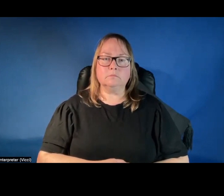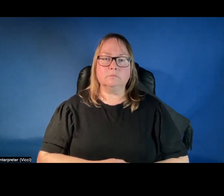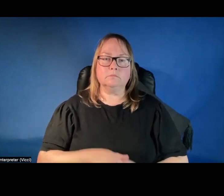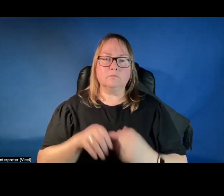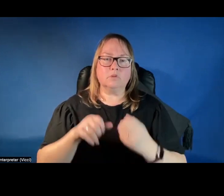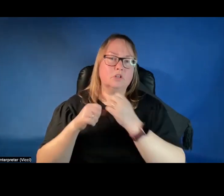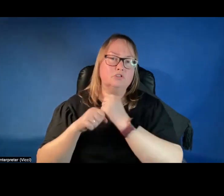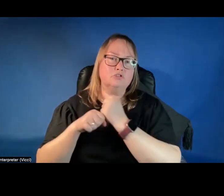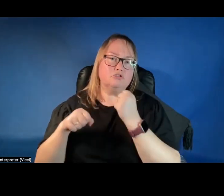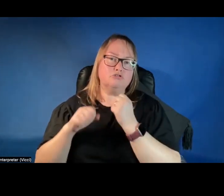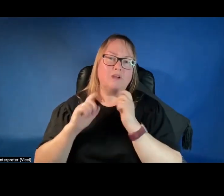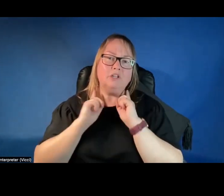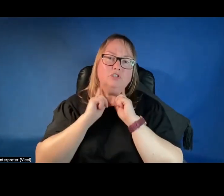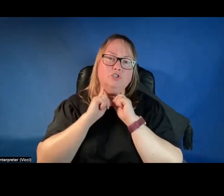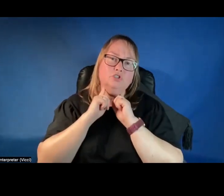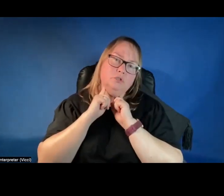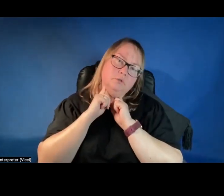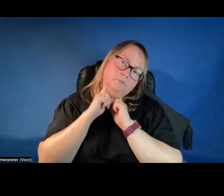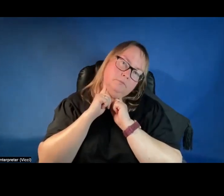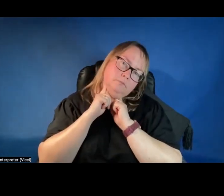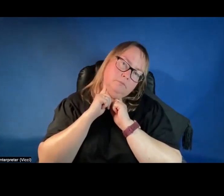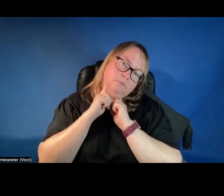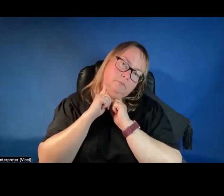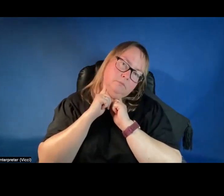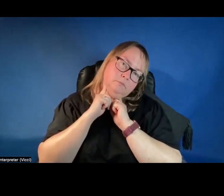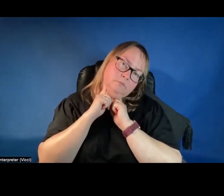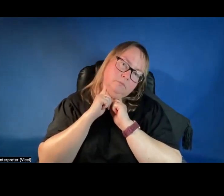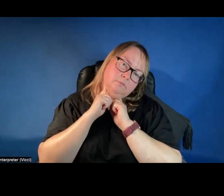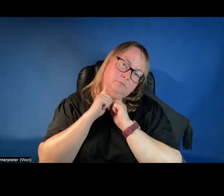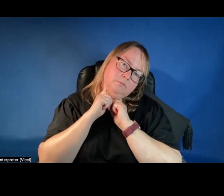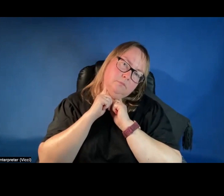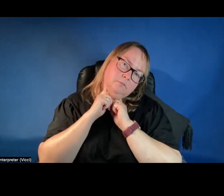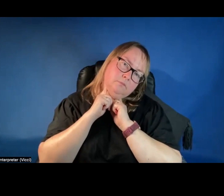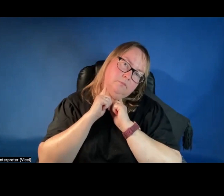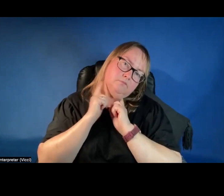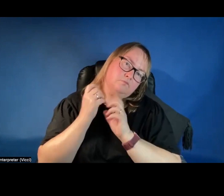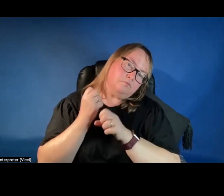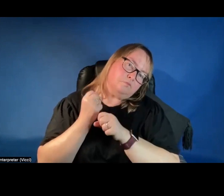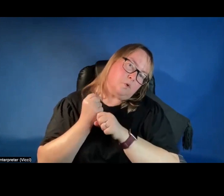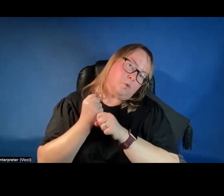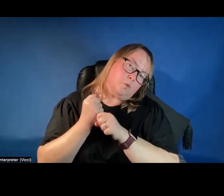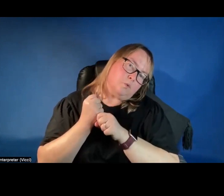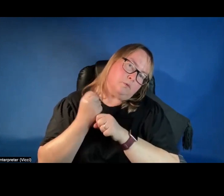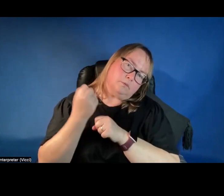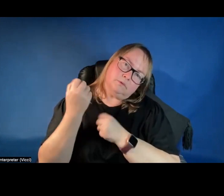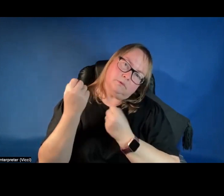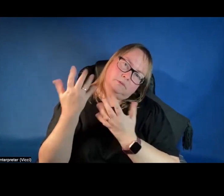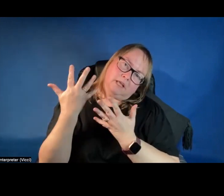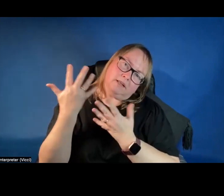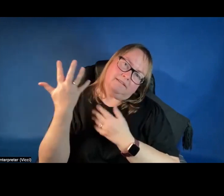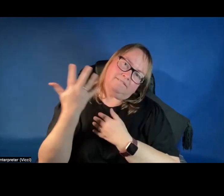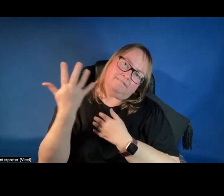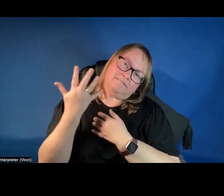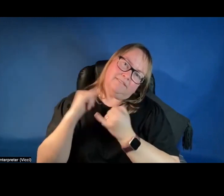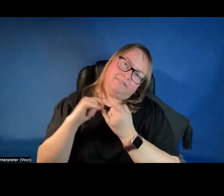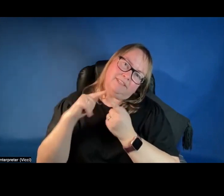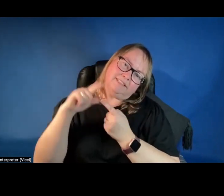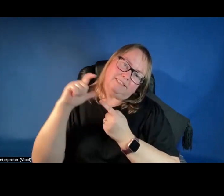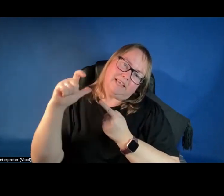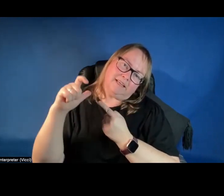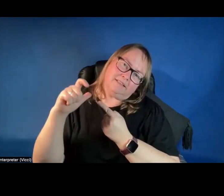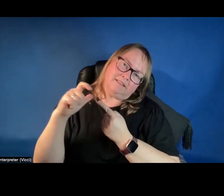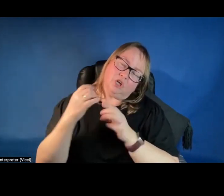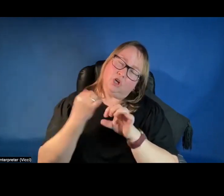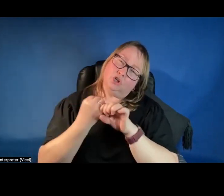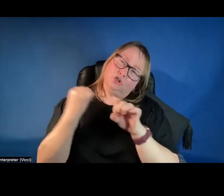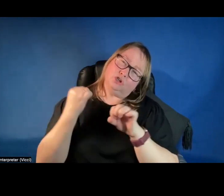And you can hold it there for 10 seconds, 15 seconds. A good stretch has to